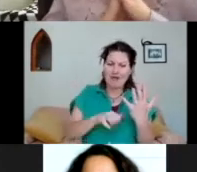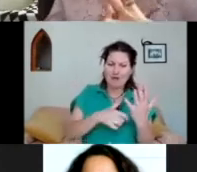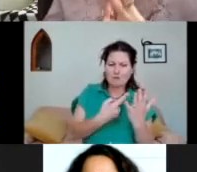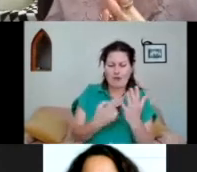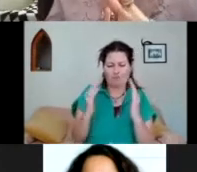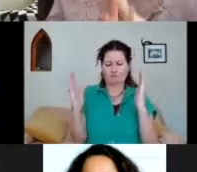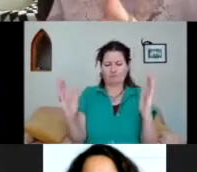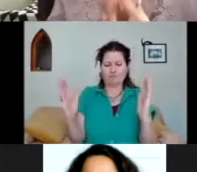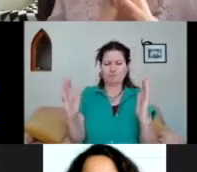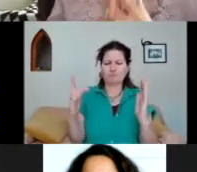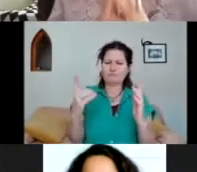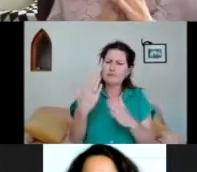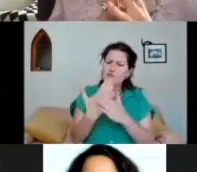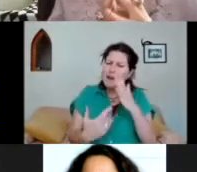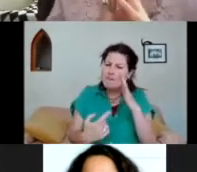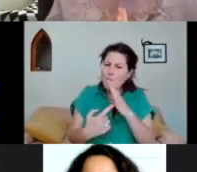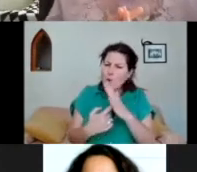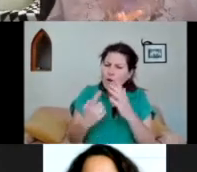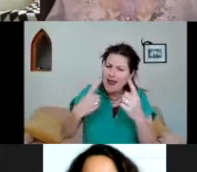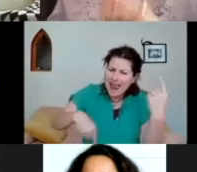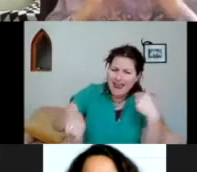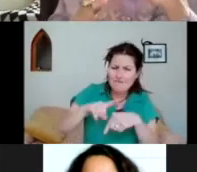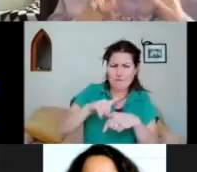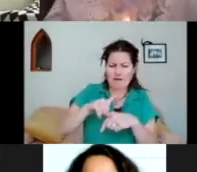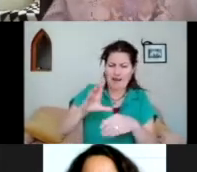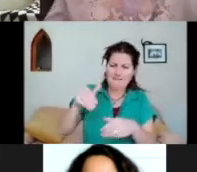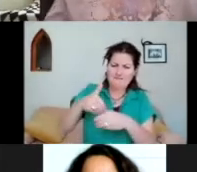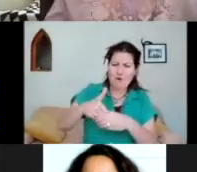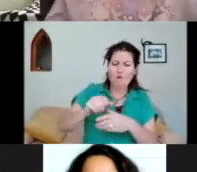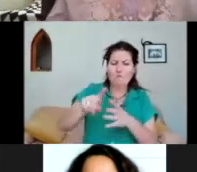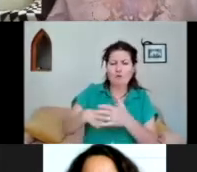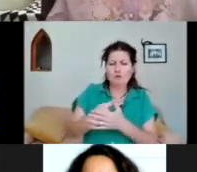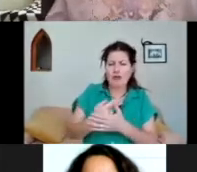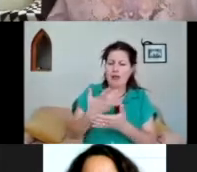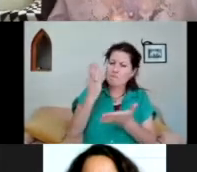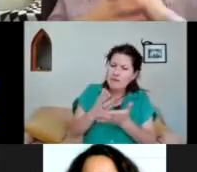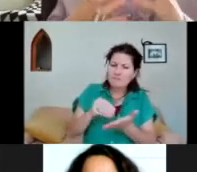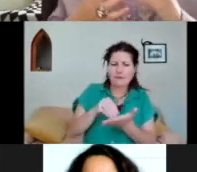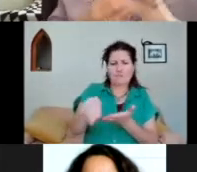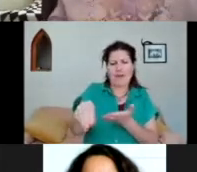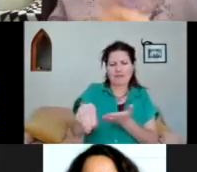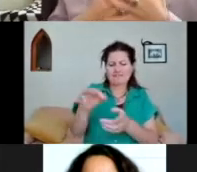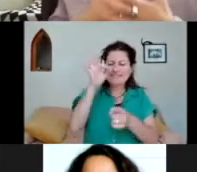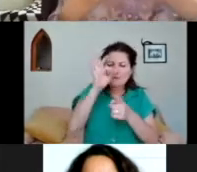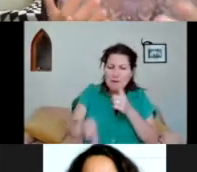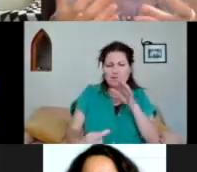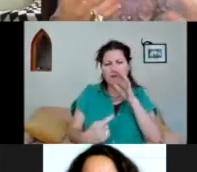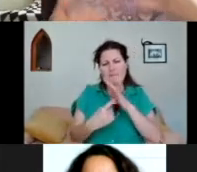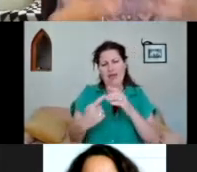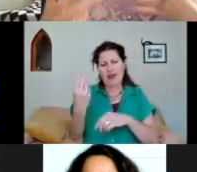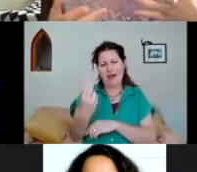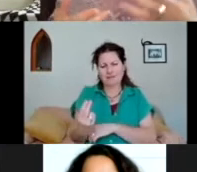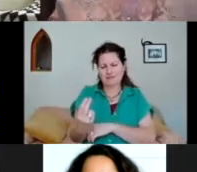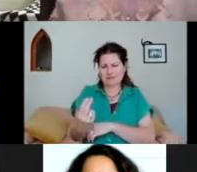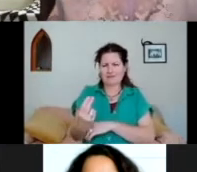everyone working in the project is paid, must be paid, especially the main artists. It's pivotal for us that this